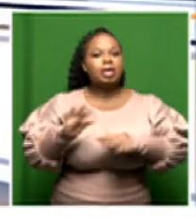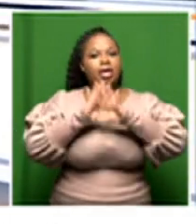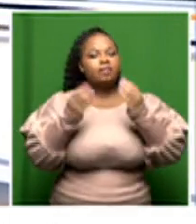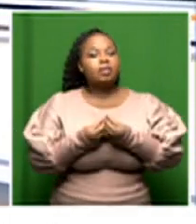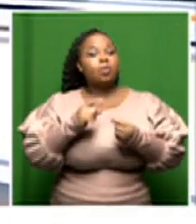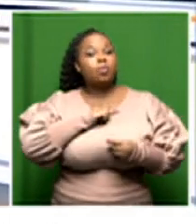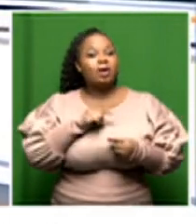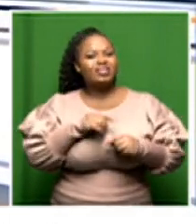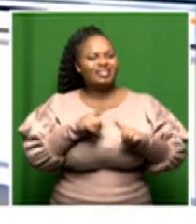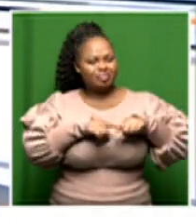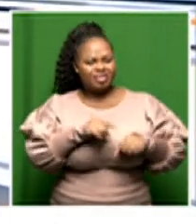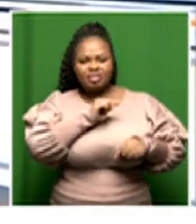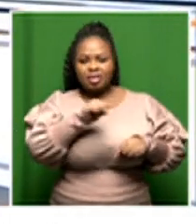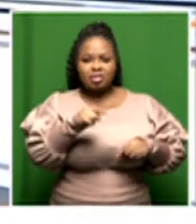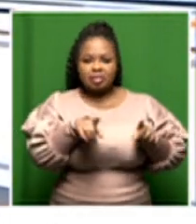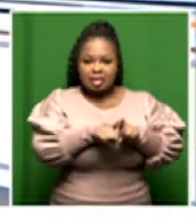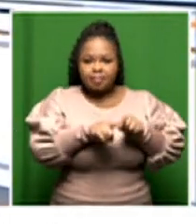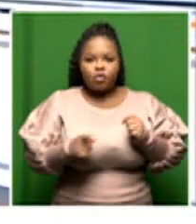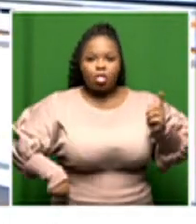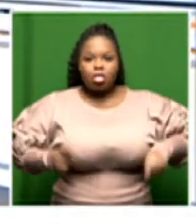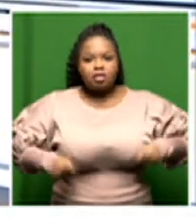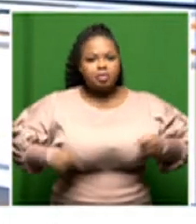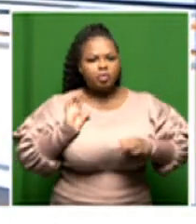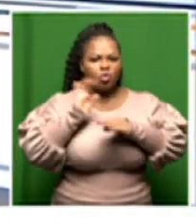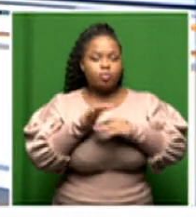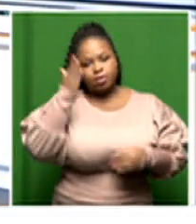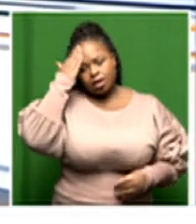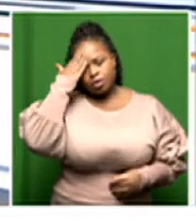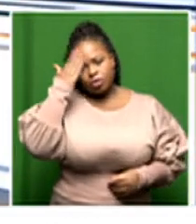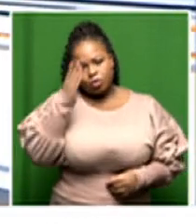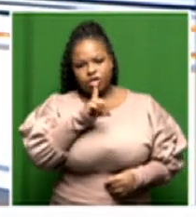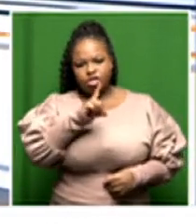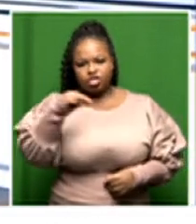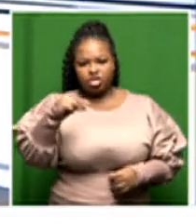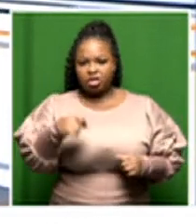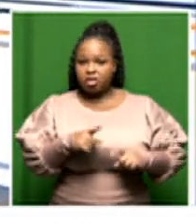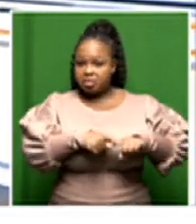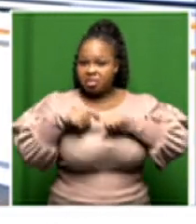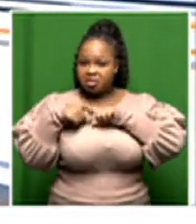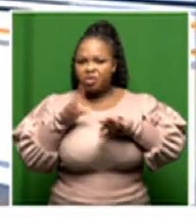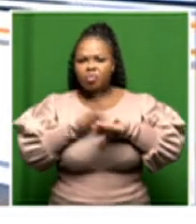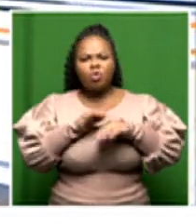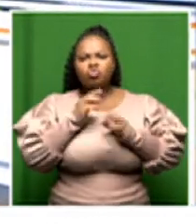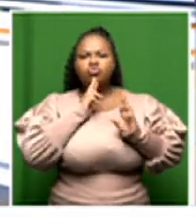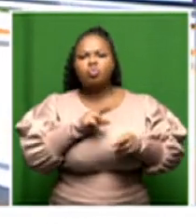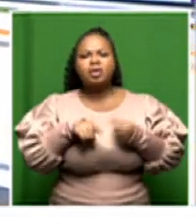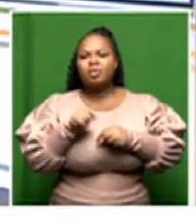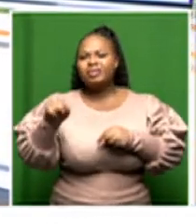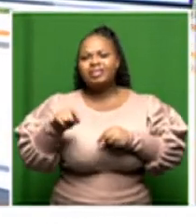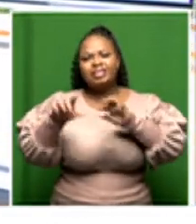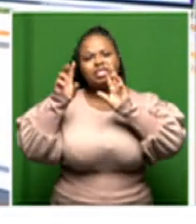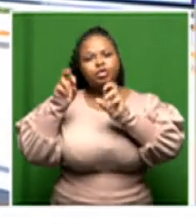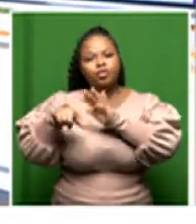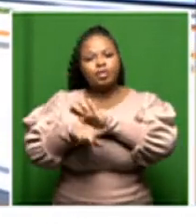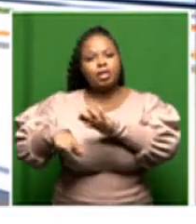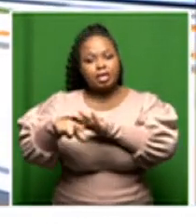to overspending. Any developments on this particular case? I know the DG was suspended. Anything more to report on this?